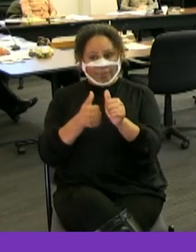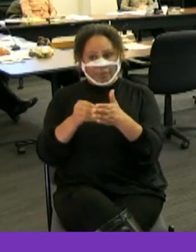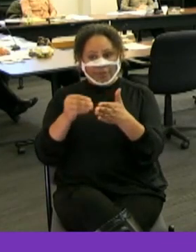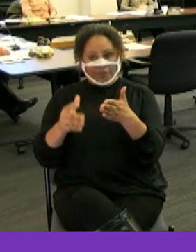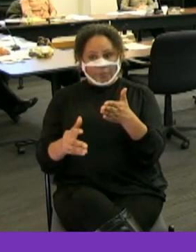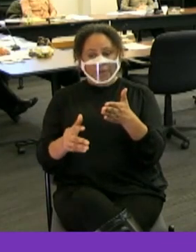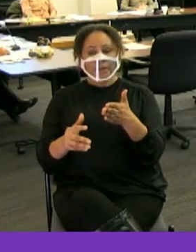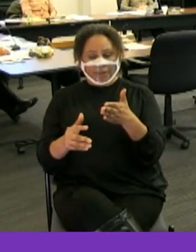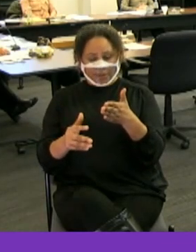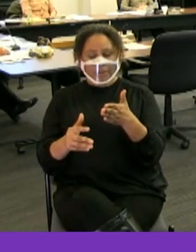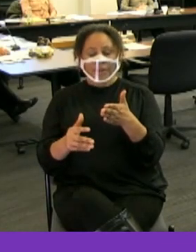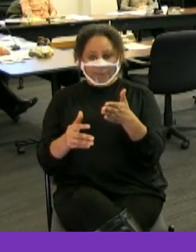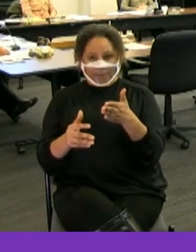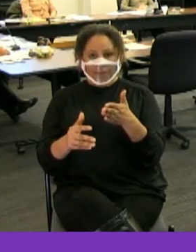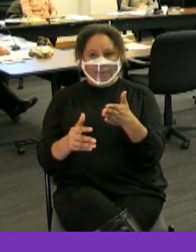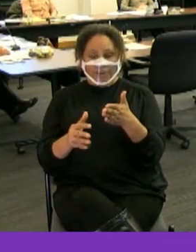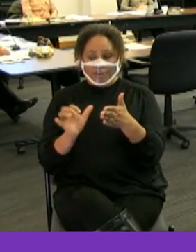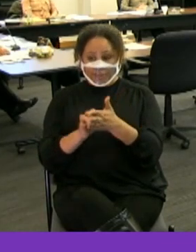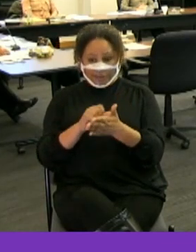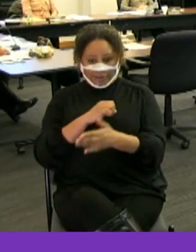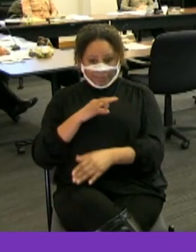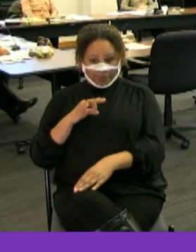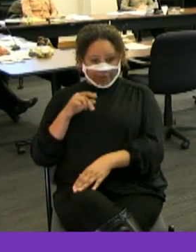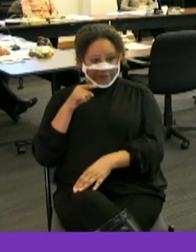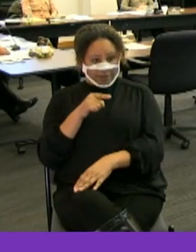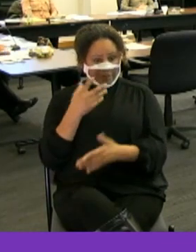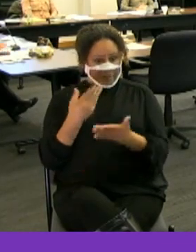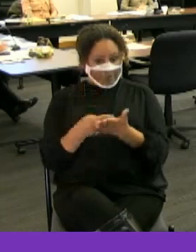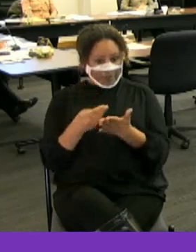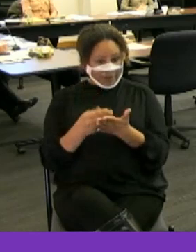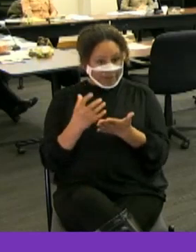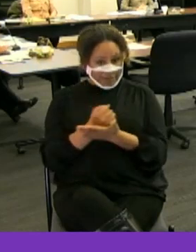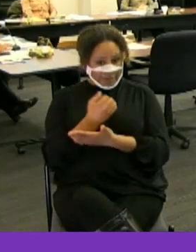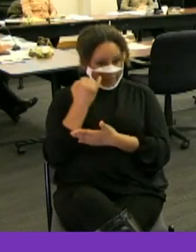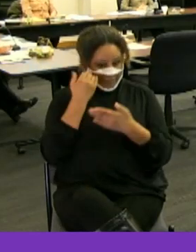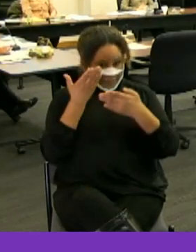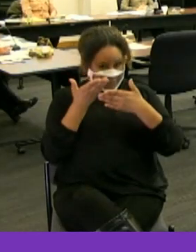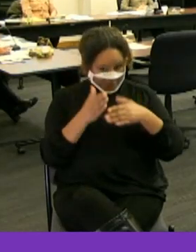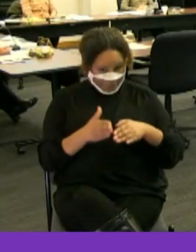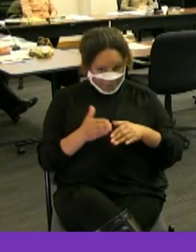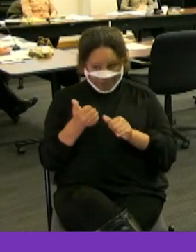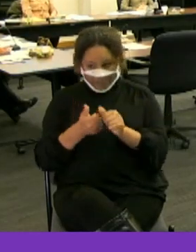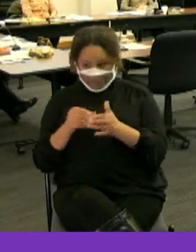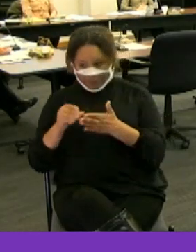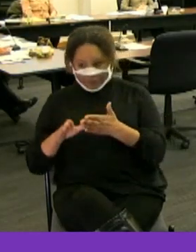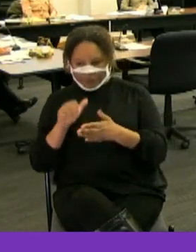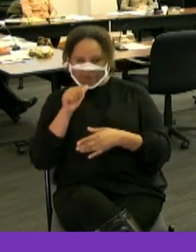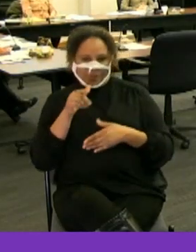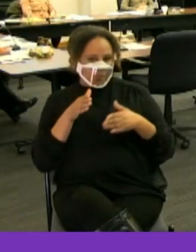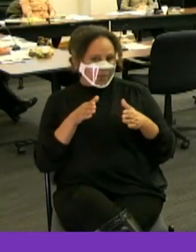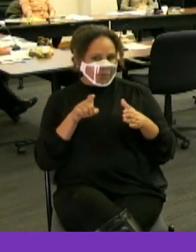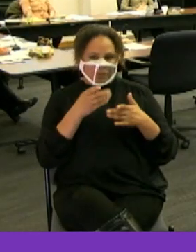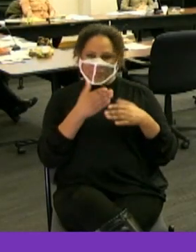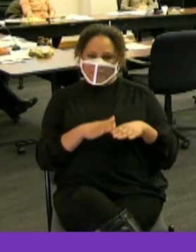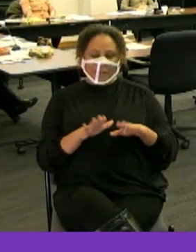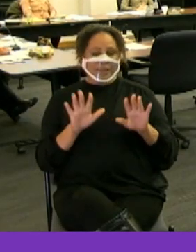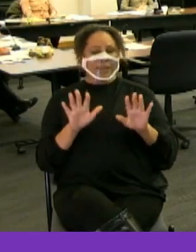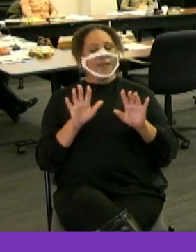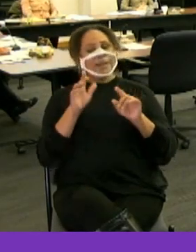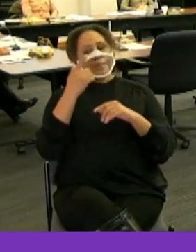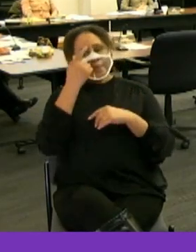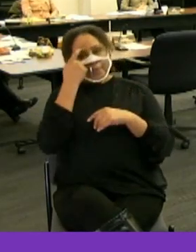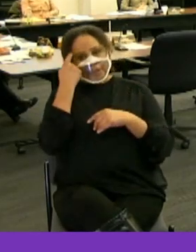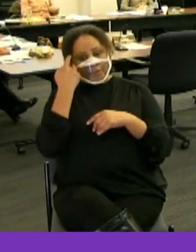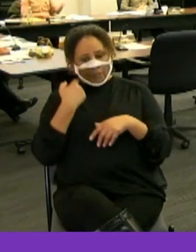student. That faculty salary, if you divide it that way, which is not the way we should be dividing it, okay,